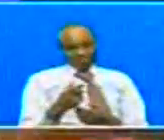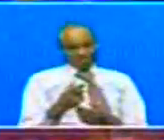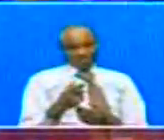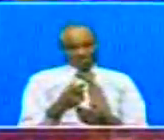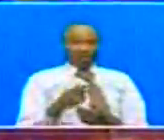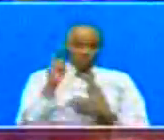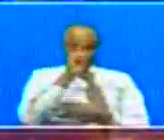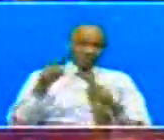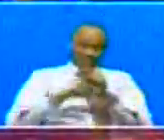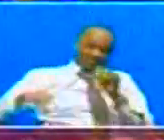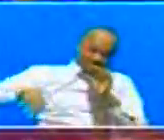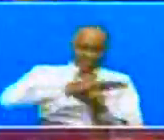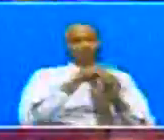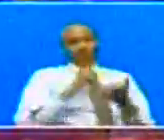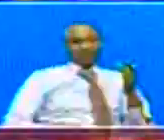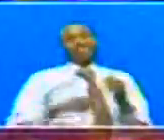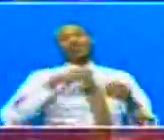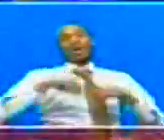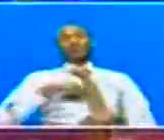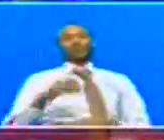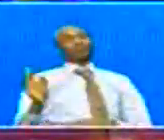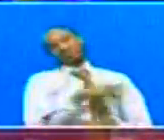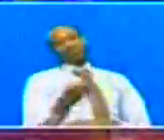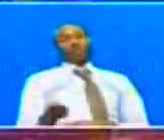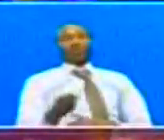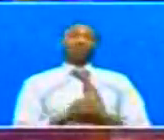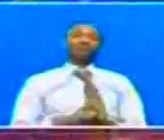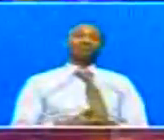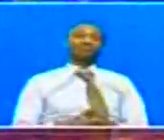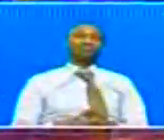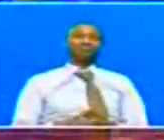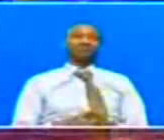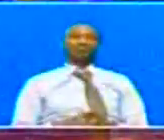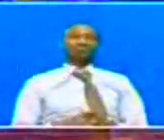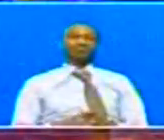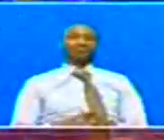geta. Hiyo ndio ukweli wa maneno, nakwambia iko hivyo.